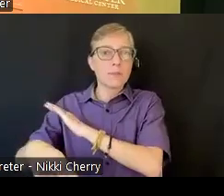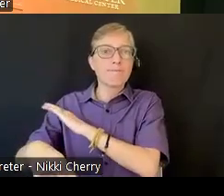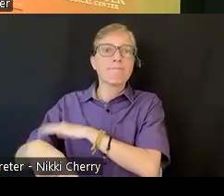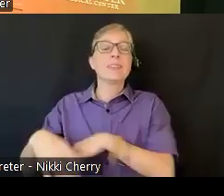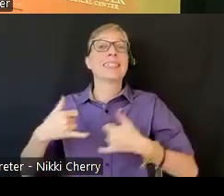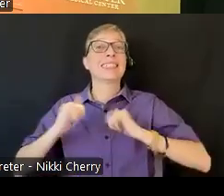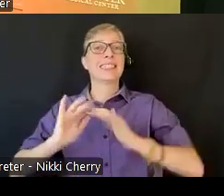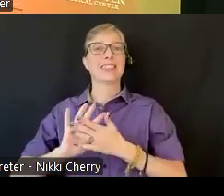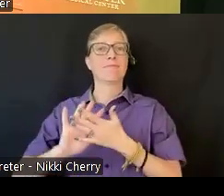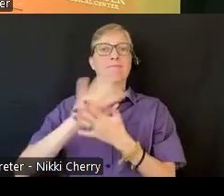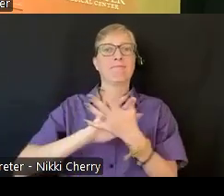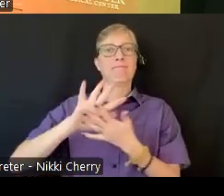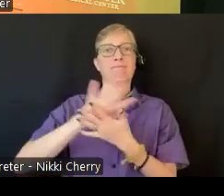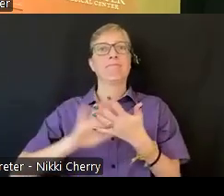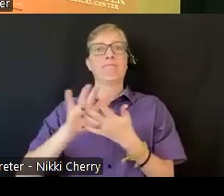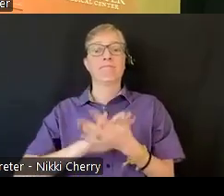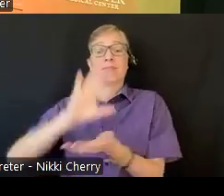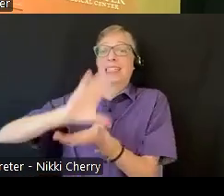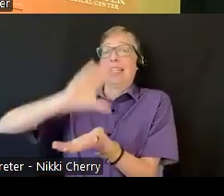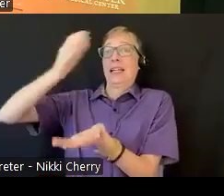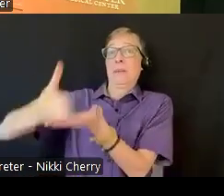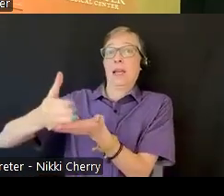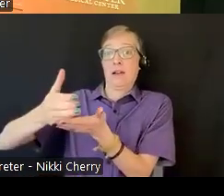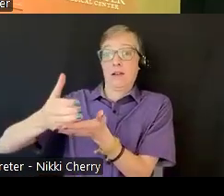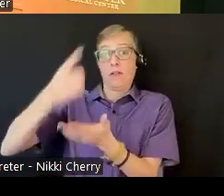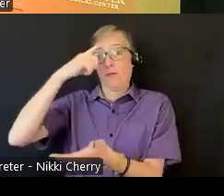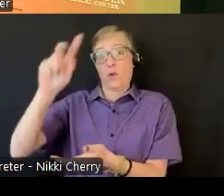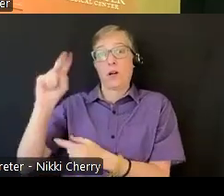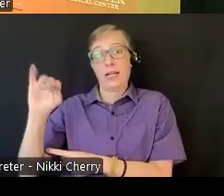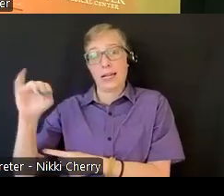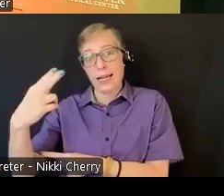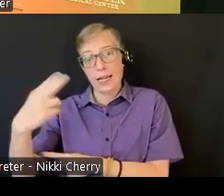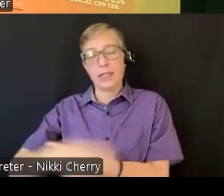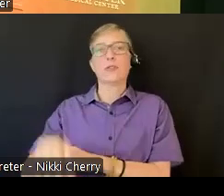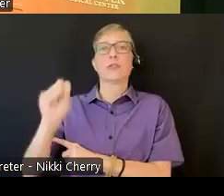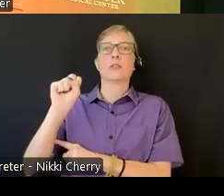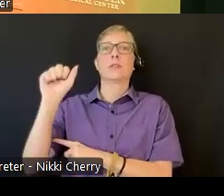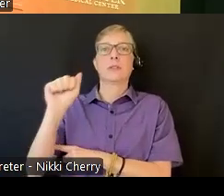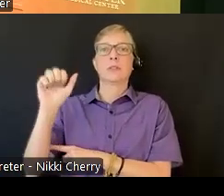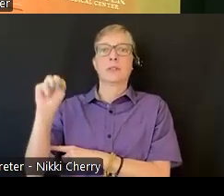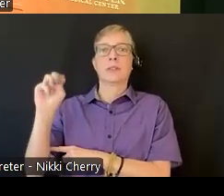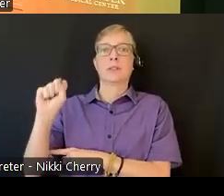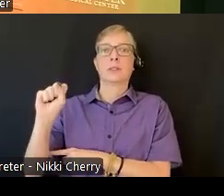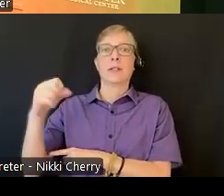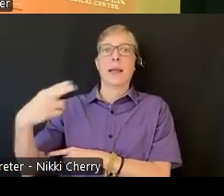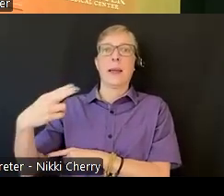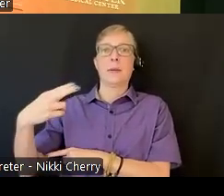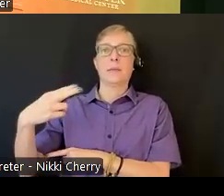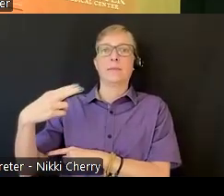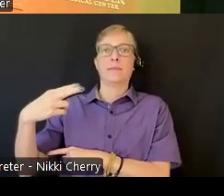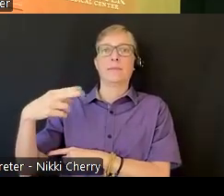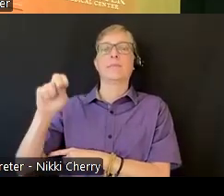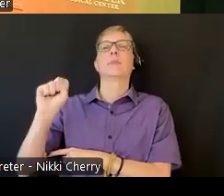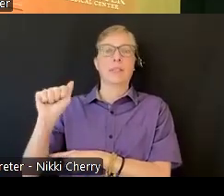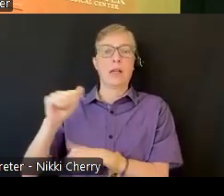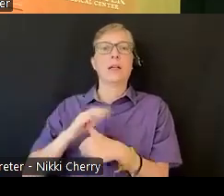unclear how much of a cut we are looking at for NIH, SAMHSA, HRSA, NSF, and etc. Overall, university